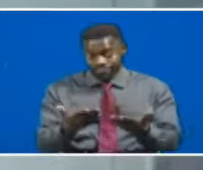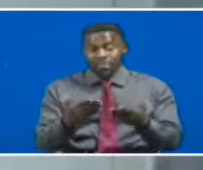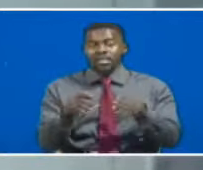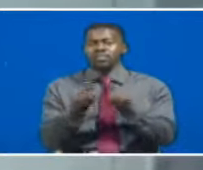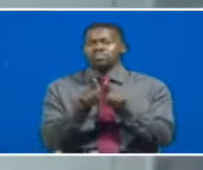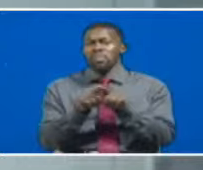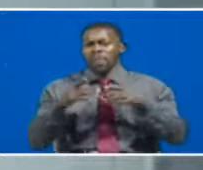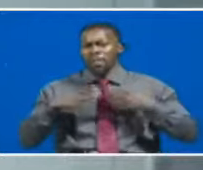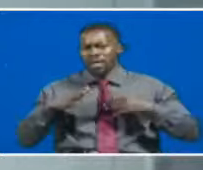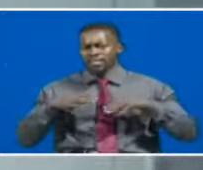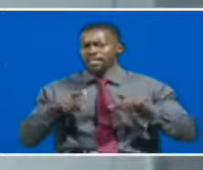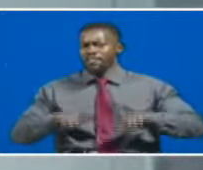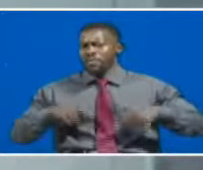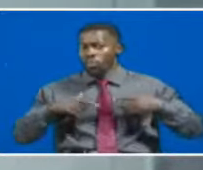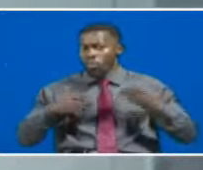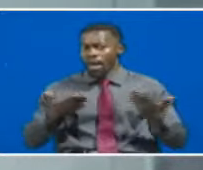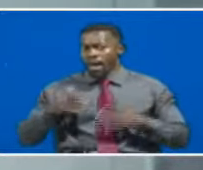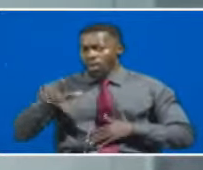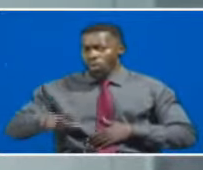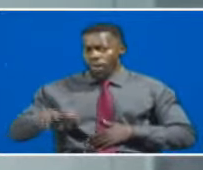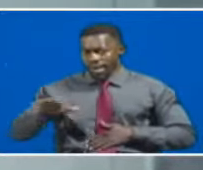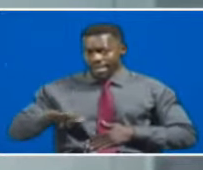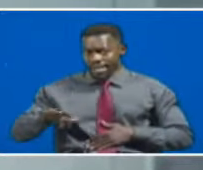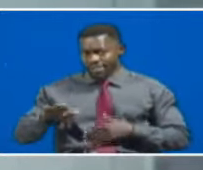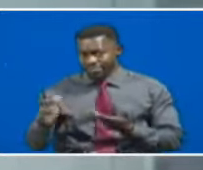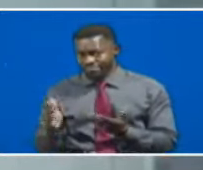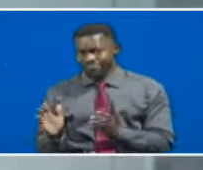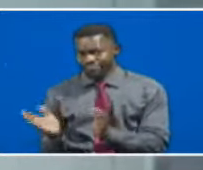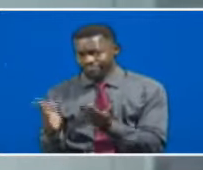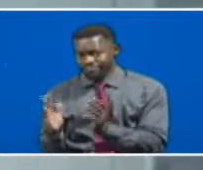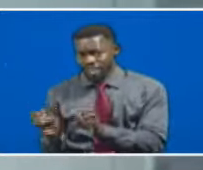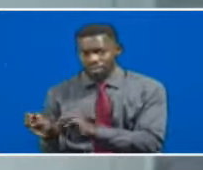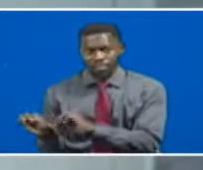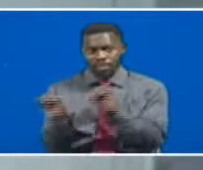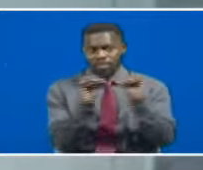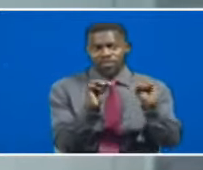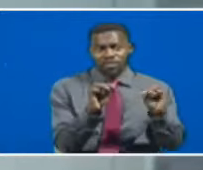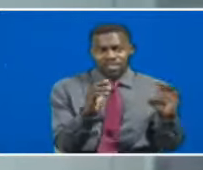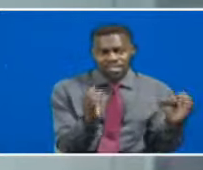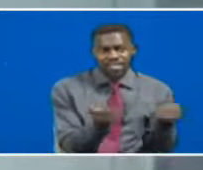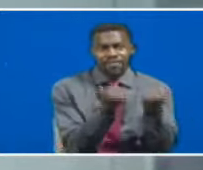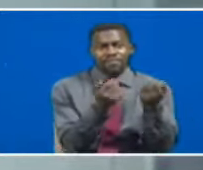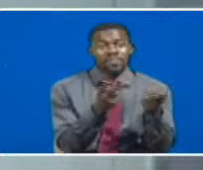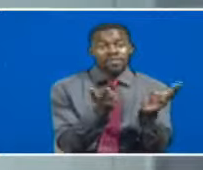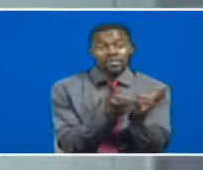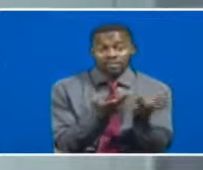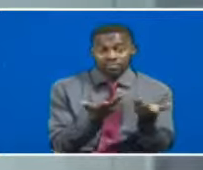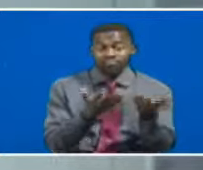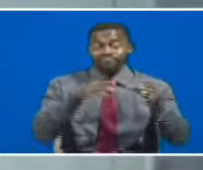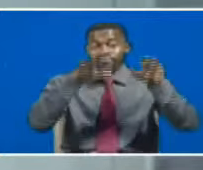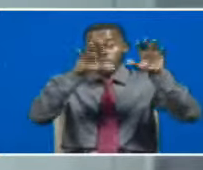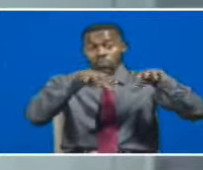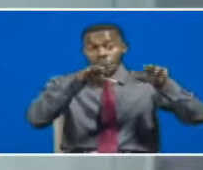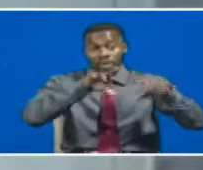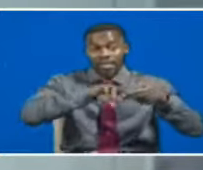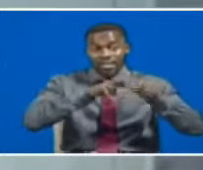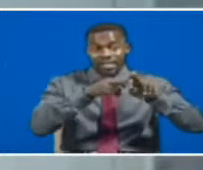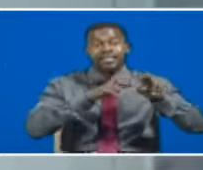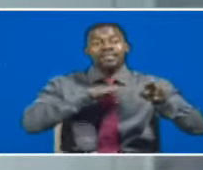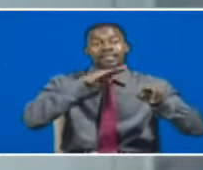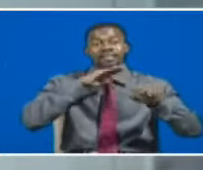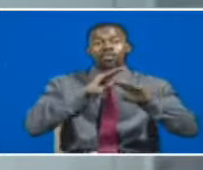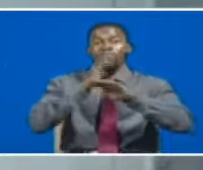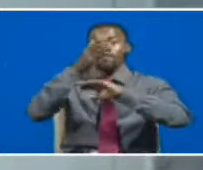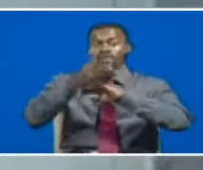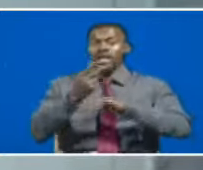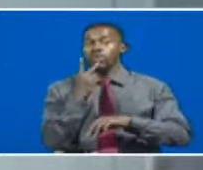been urged to move to safer grounds as rains continue to pound the country, with flood-related deaths now at over